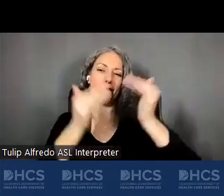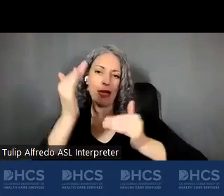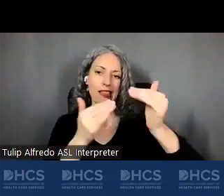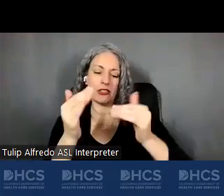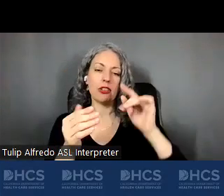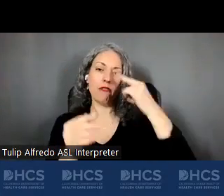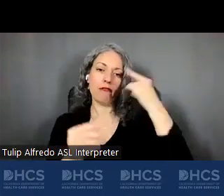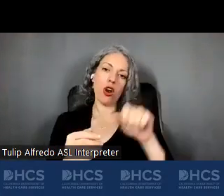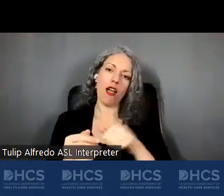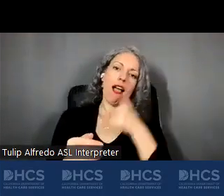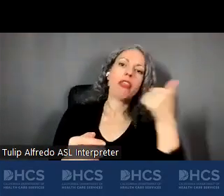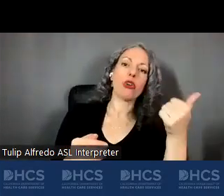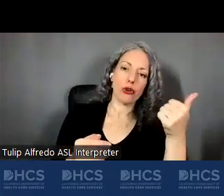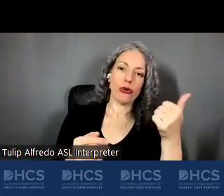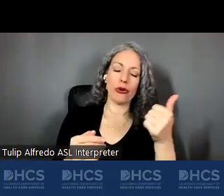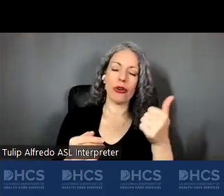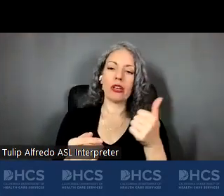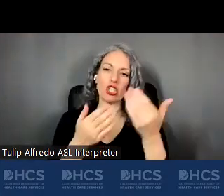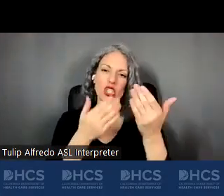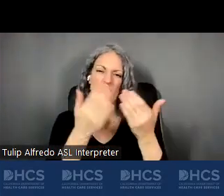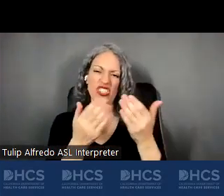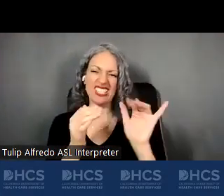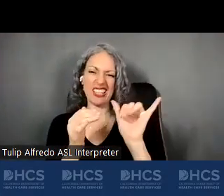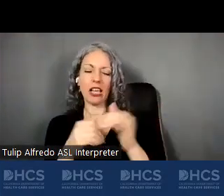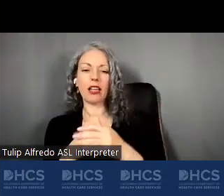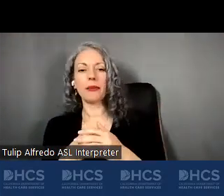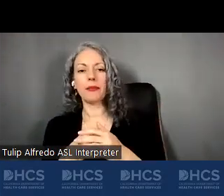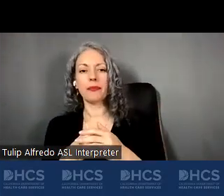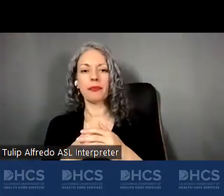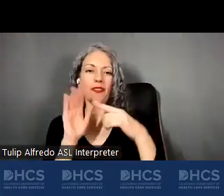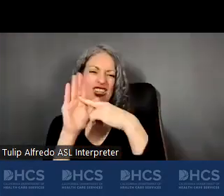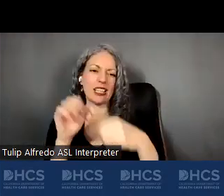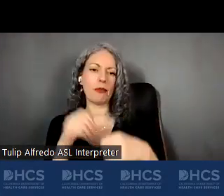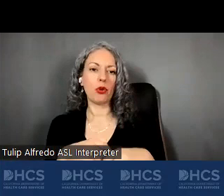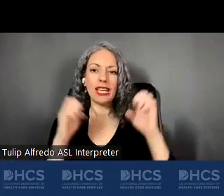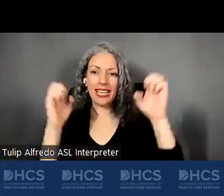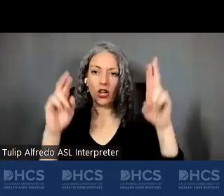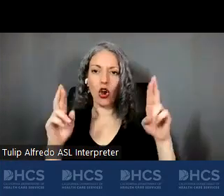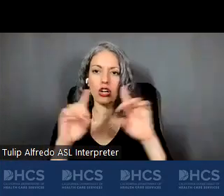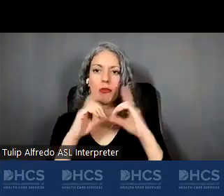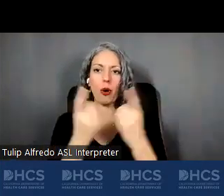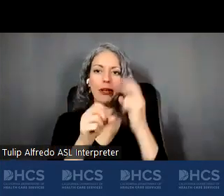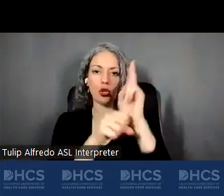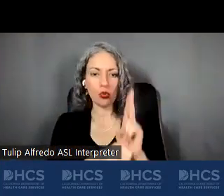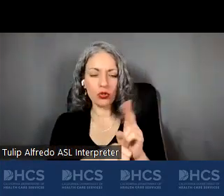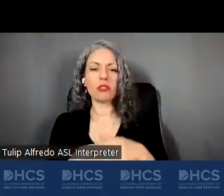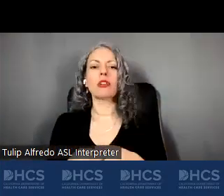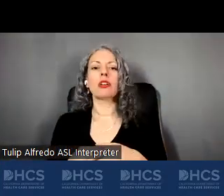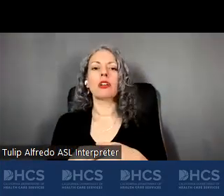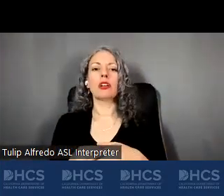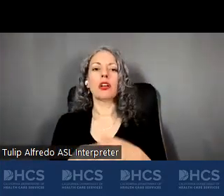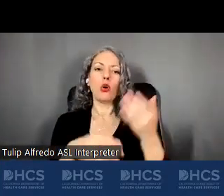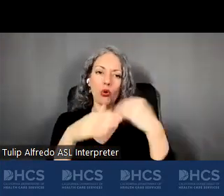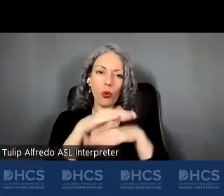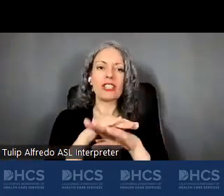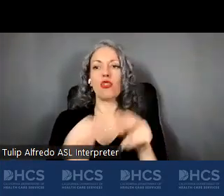other services, such as, for example, emergency department use or admissions into a